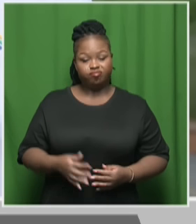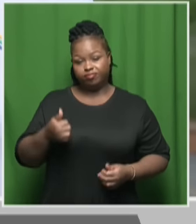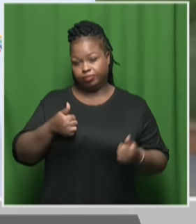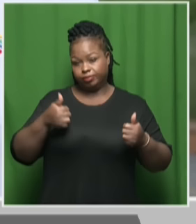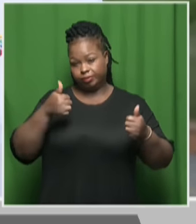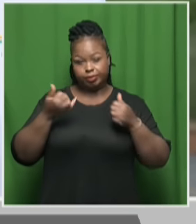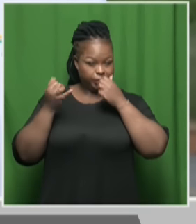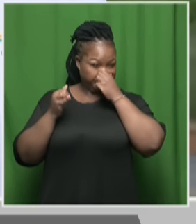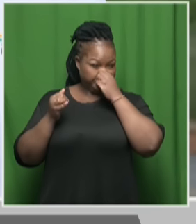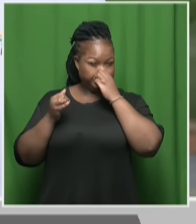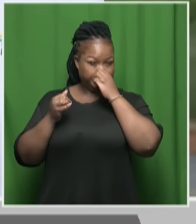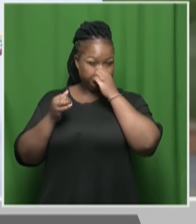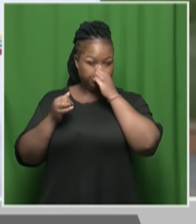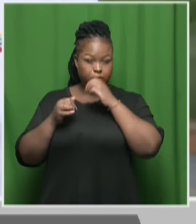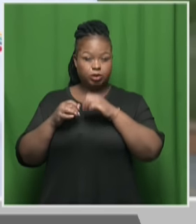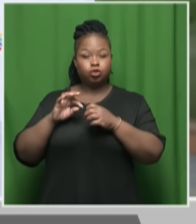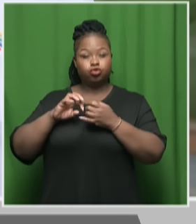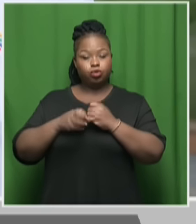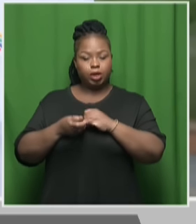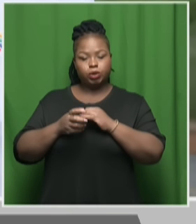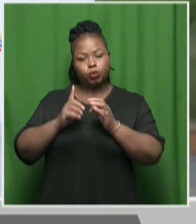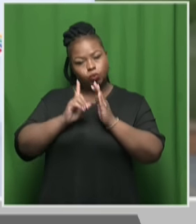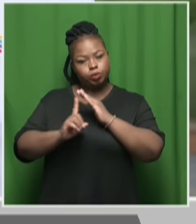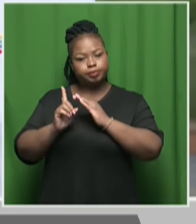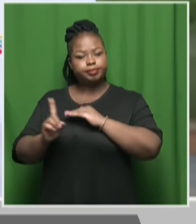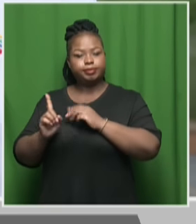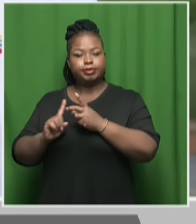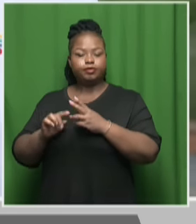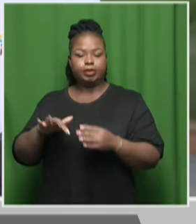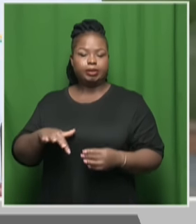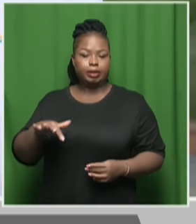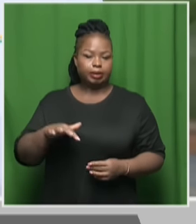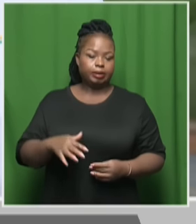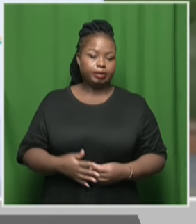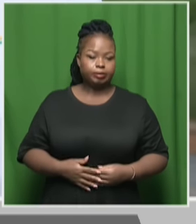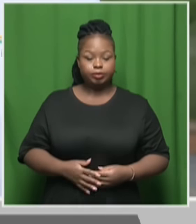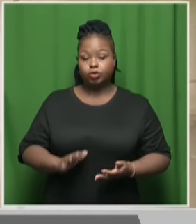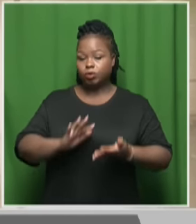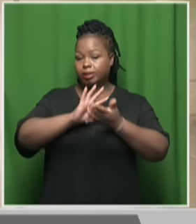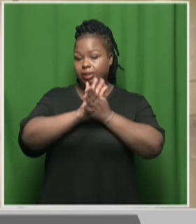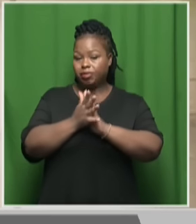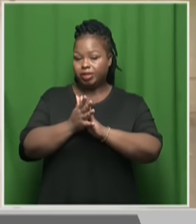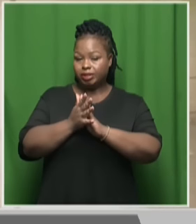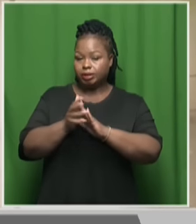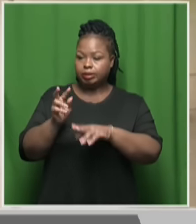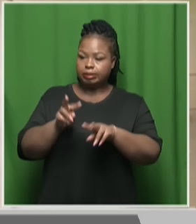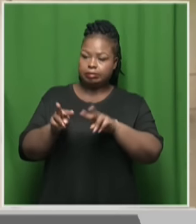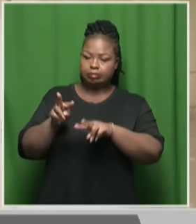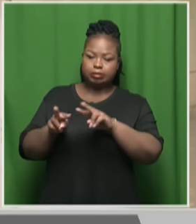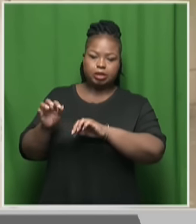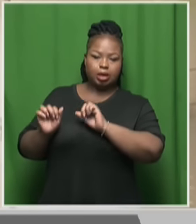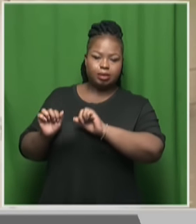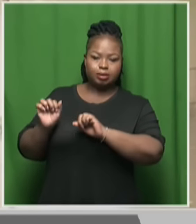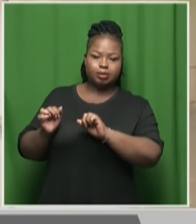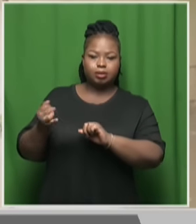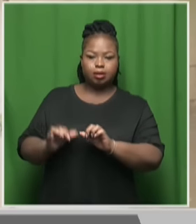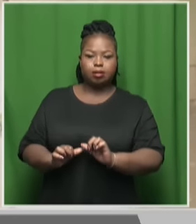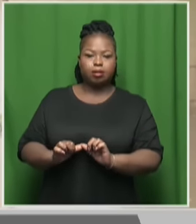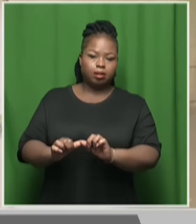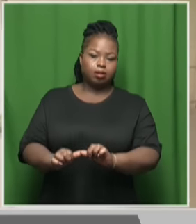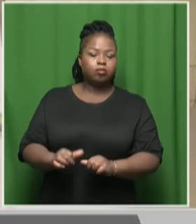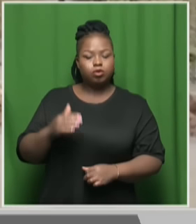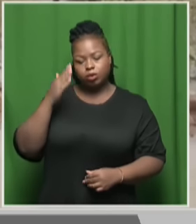Authorities are still trying to get to the various sites. So the assessment of the damages are still ongoing. We know the